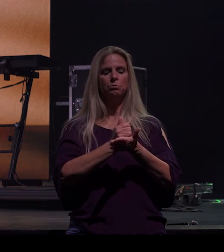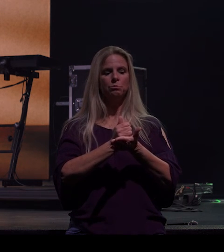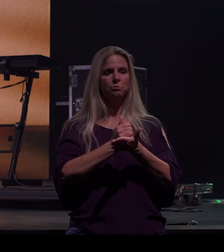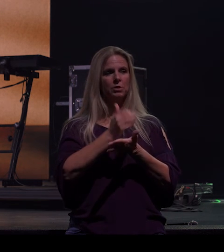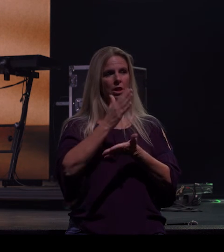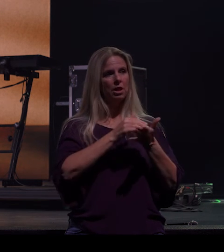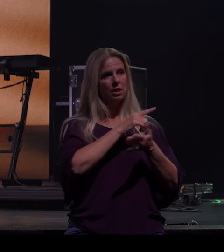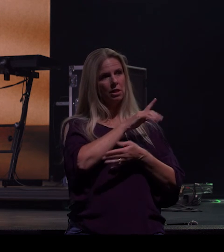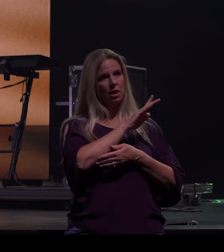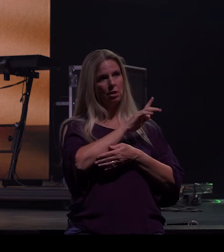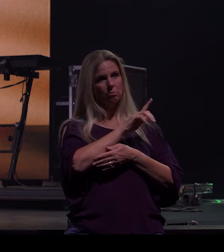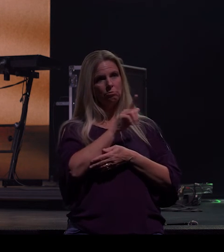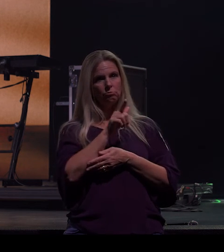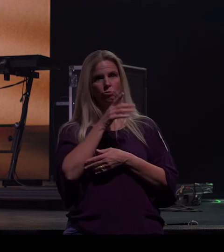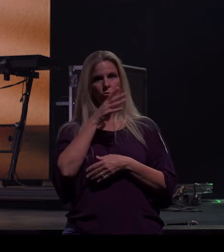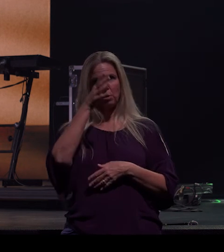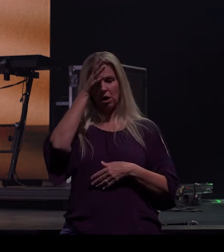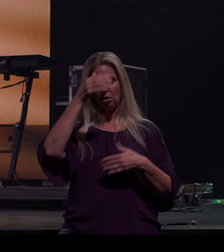Some of you parents have a kid